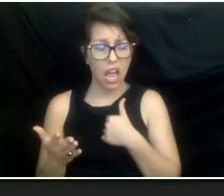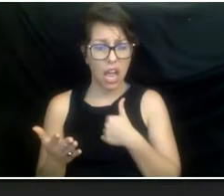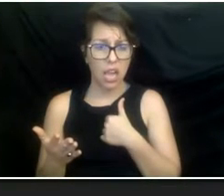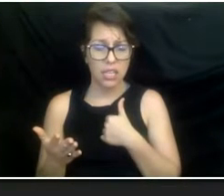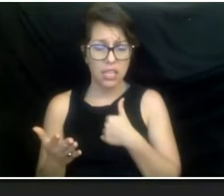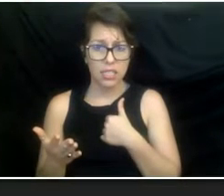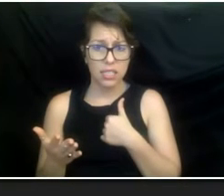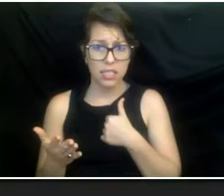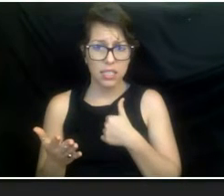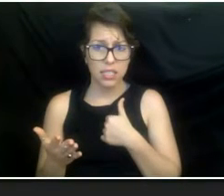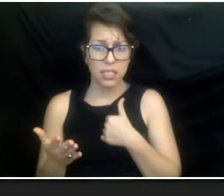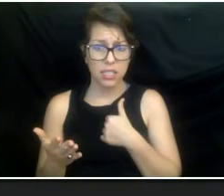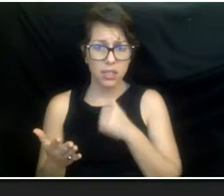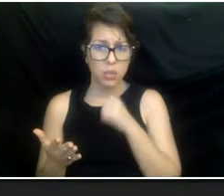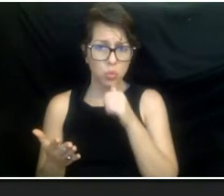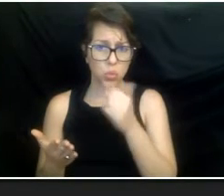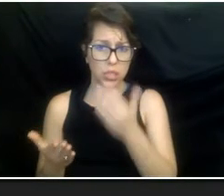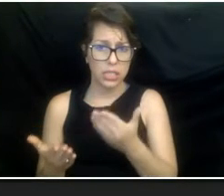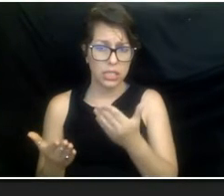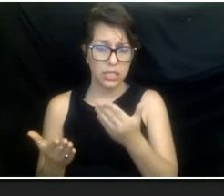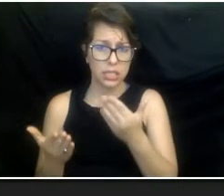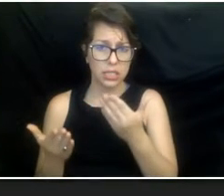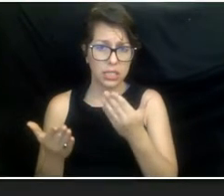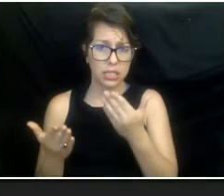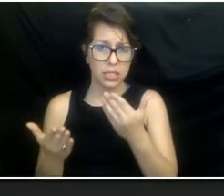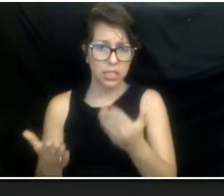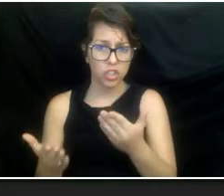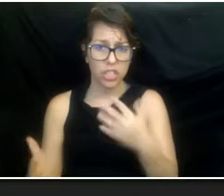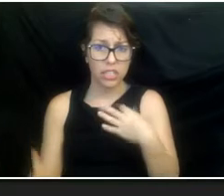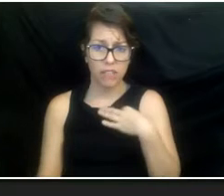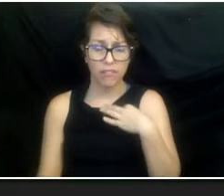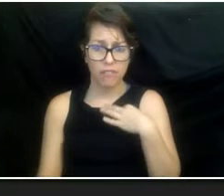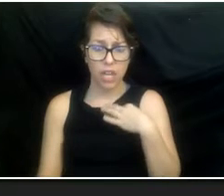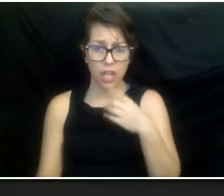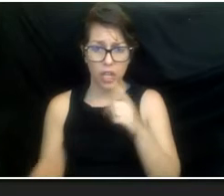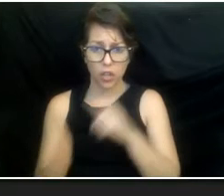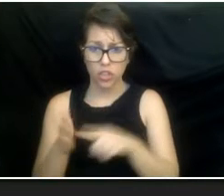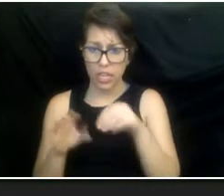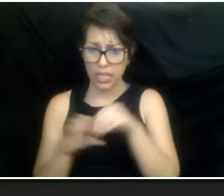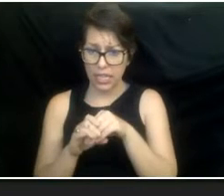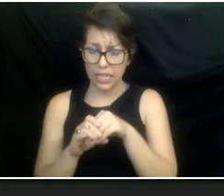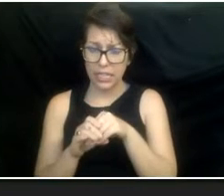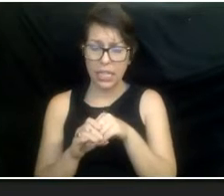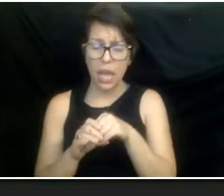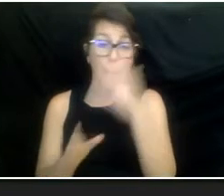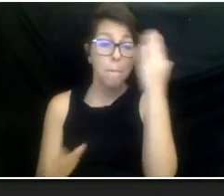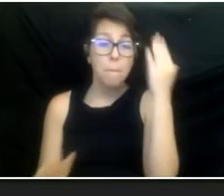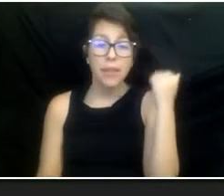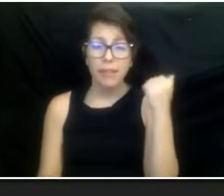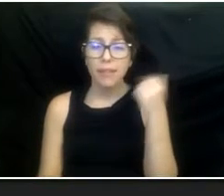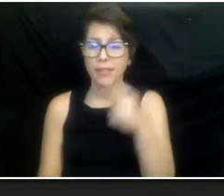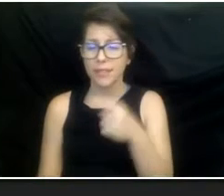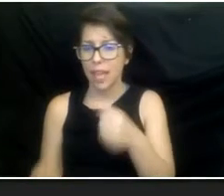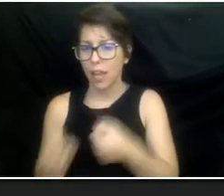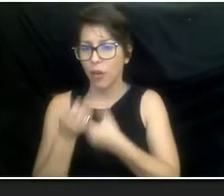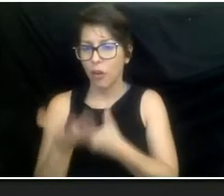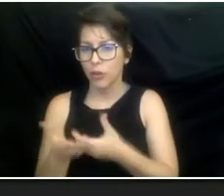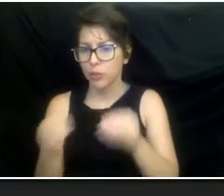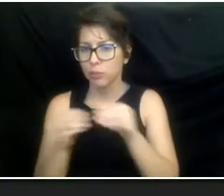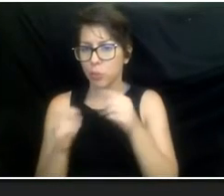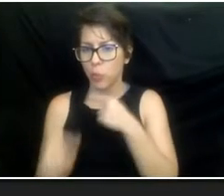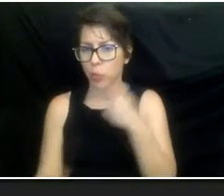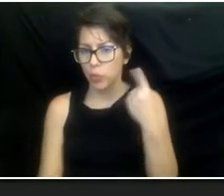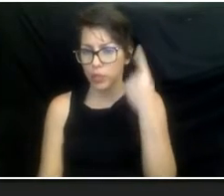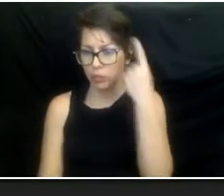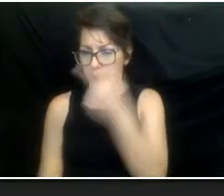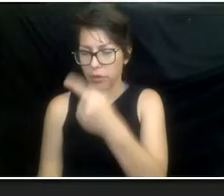that uh we are uh providing messages out there that if anybody if any of the previous victim is experiencing something new at